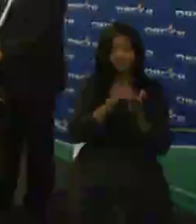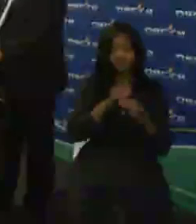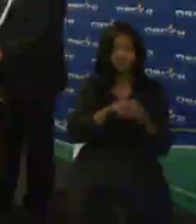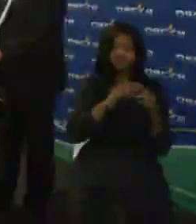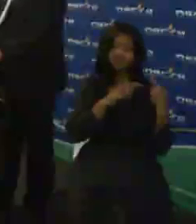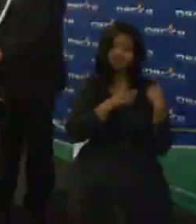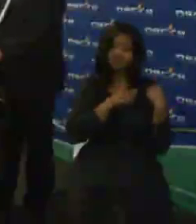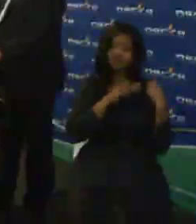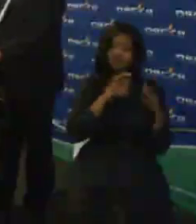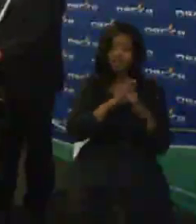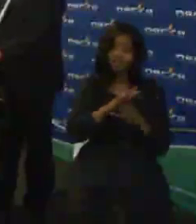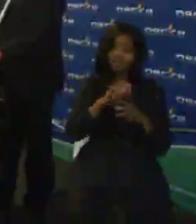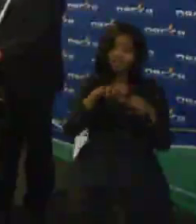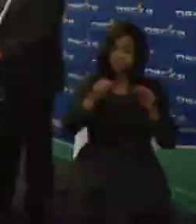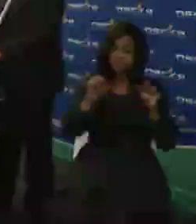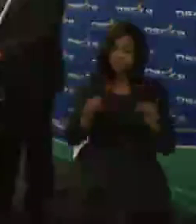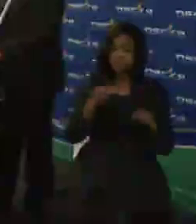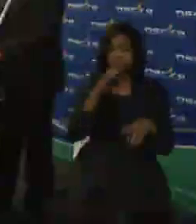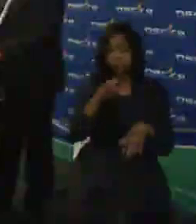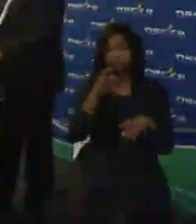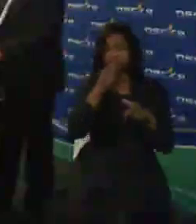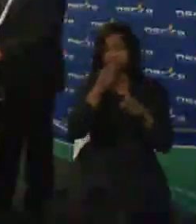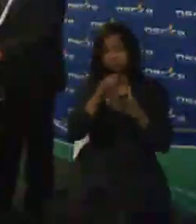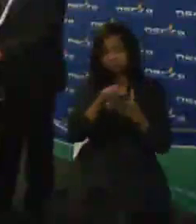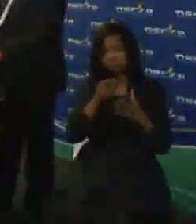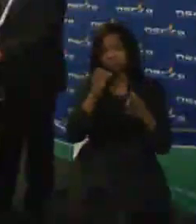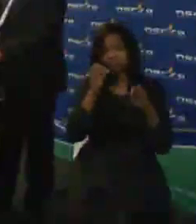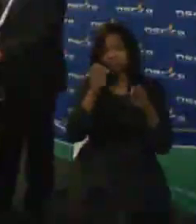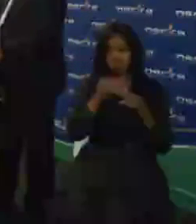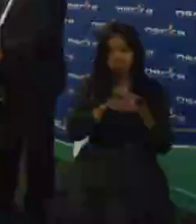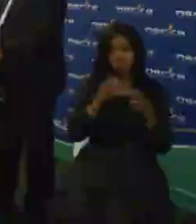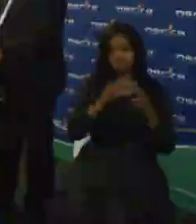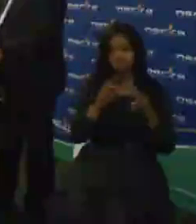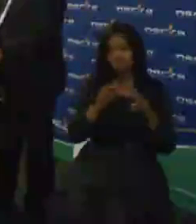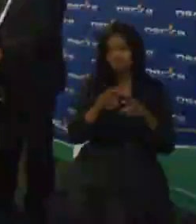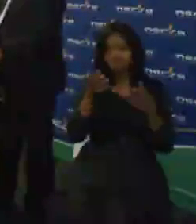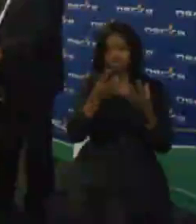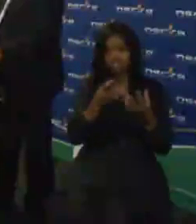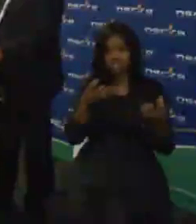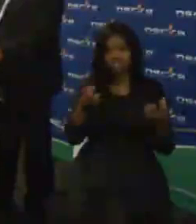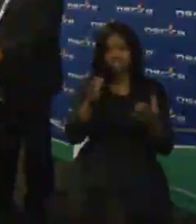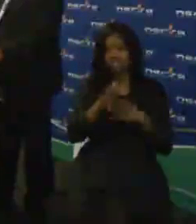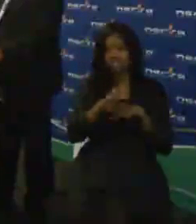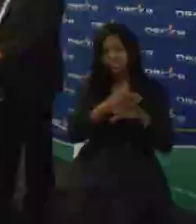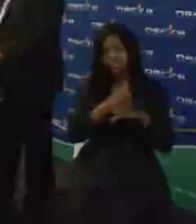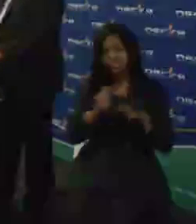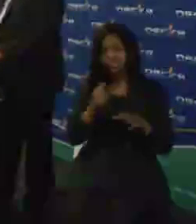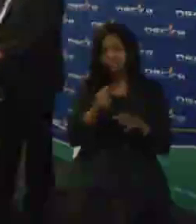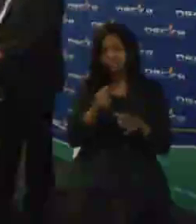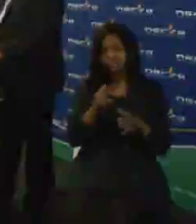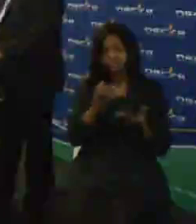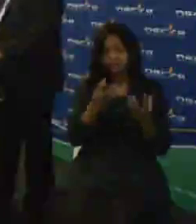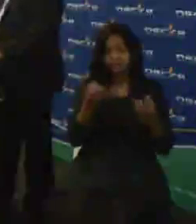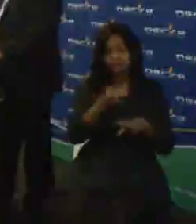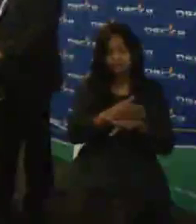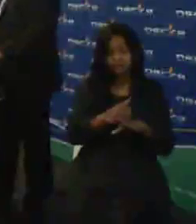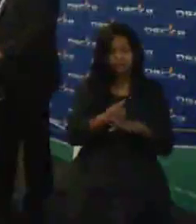lot of commentary around the regulatory asset base, and we were manipulating it.